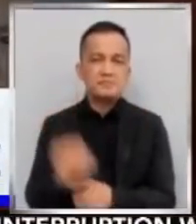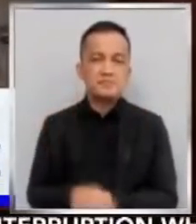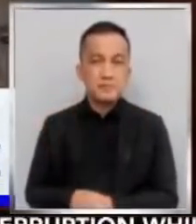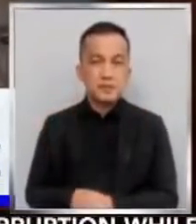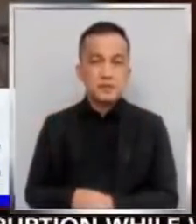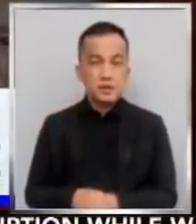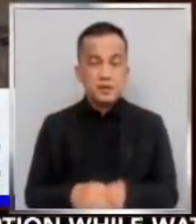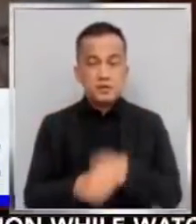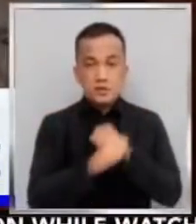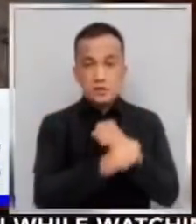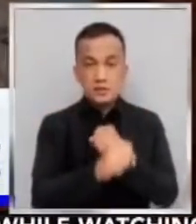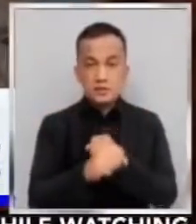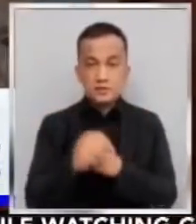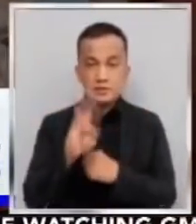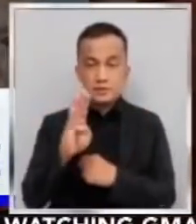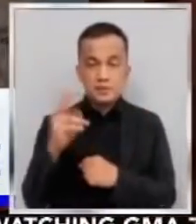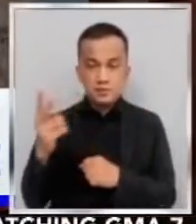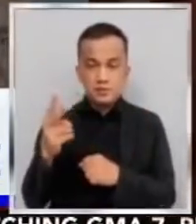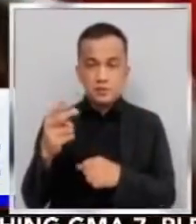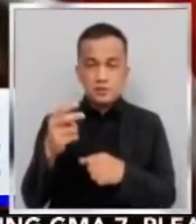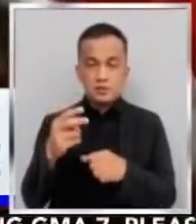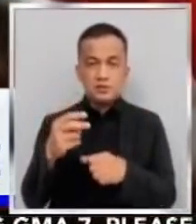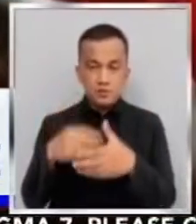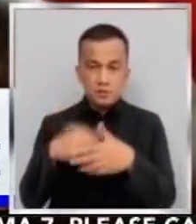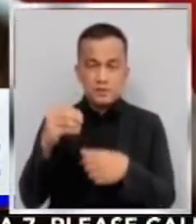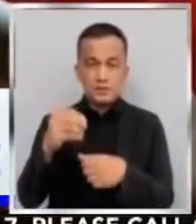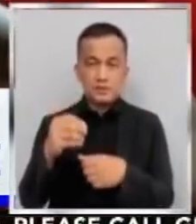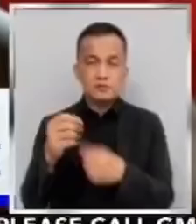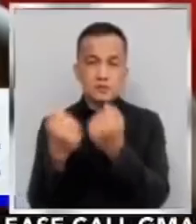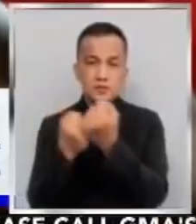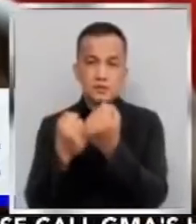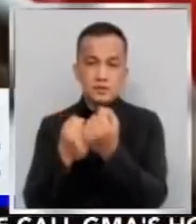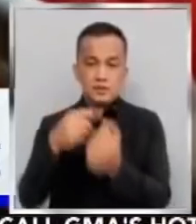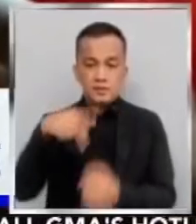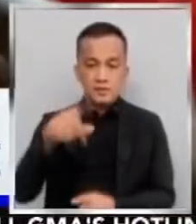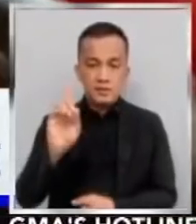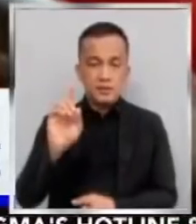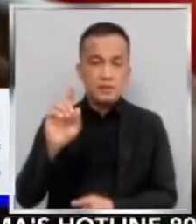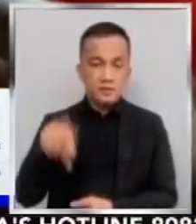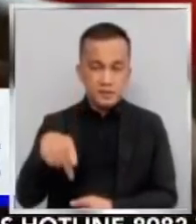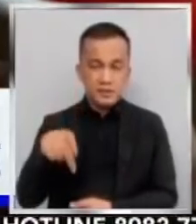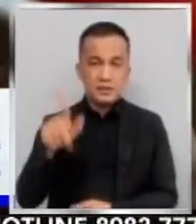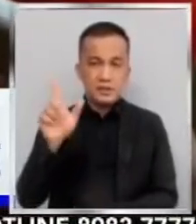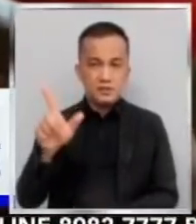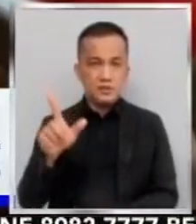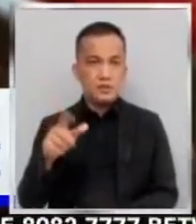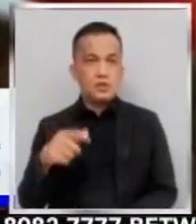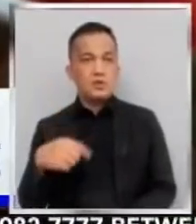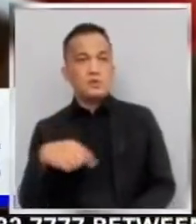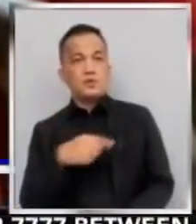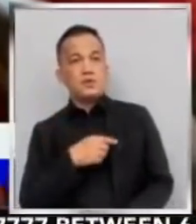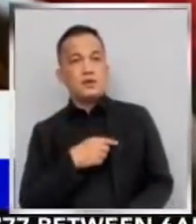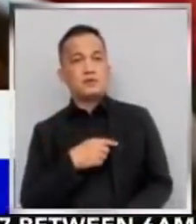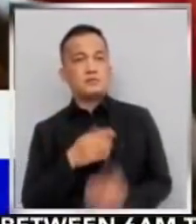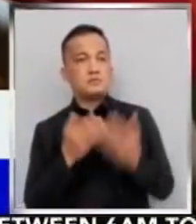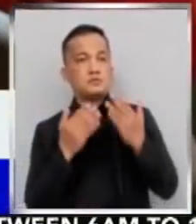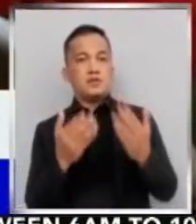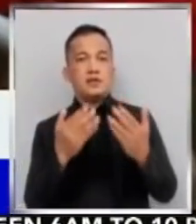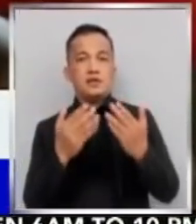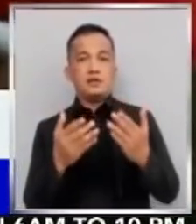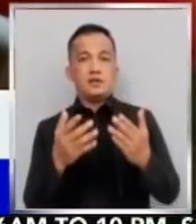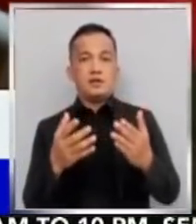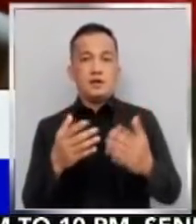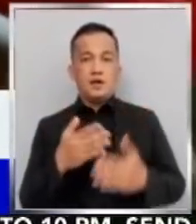nang lumabas ang endorsement ng PDP Laban. Of course, we are very, very grateful and are happy to receive this